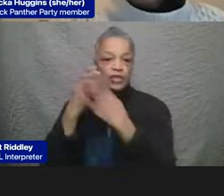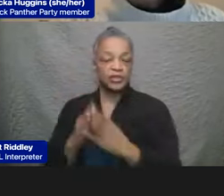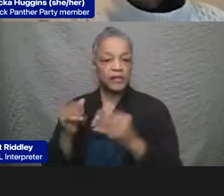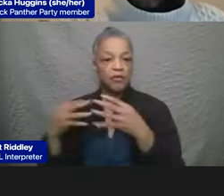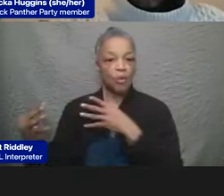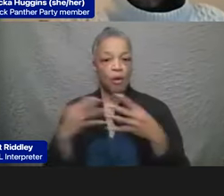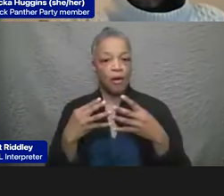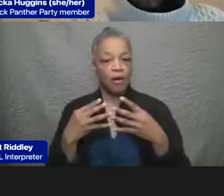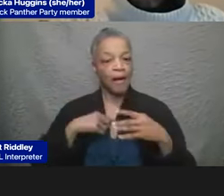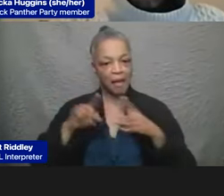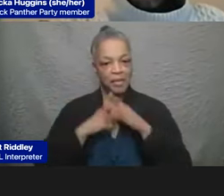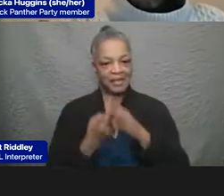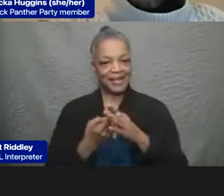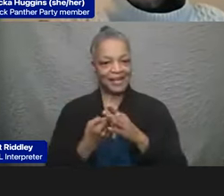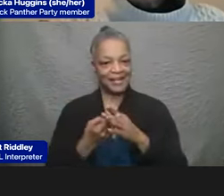I begin.